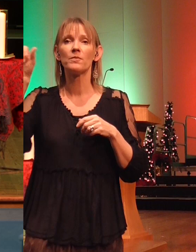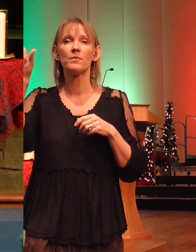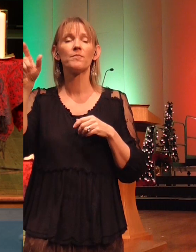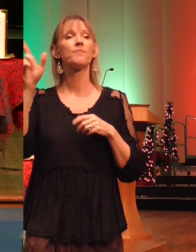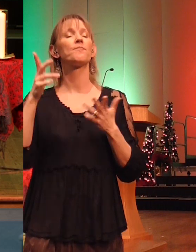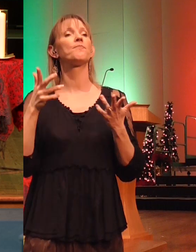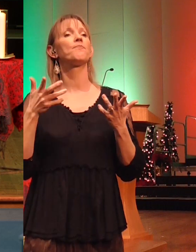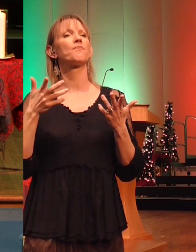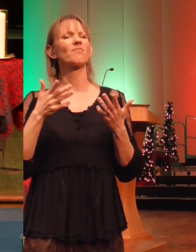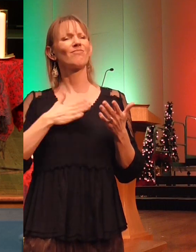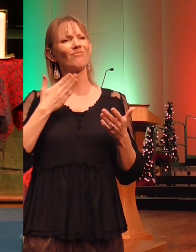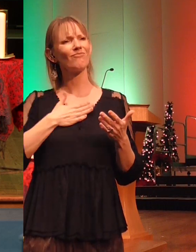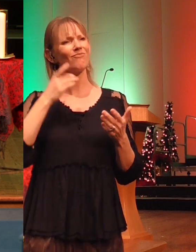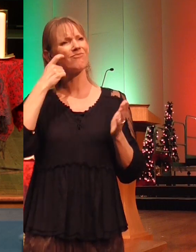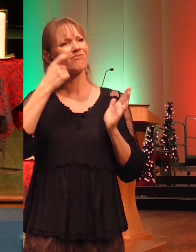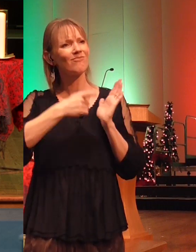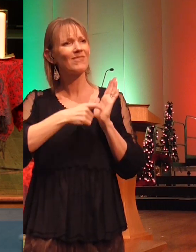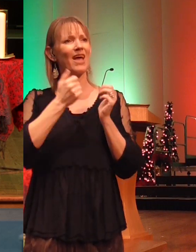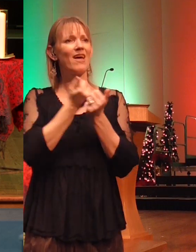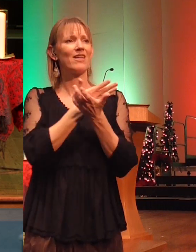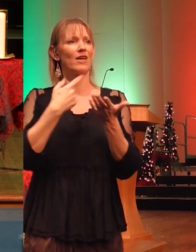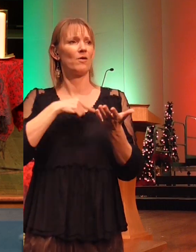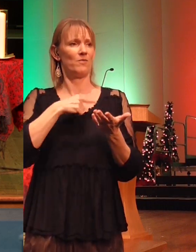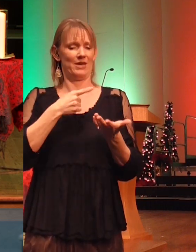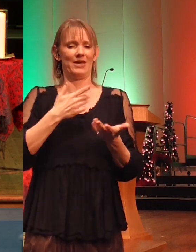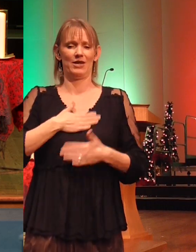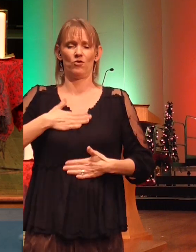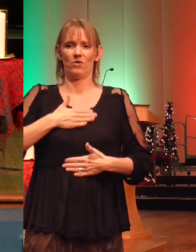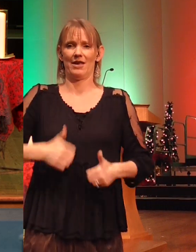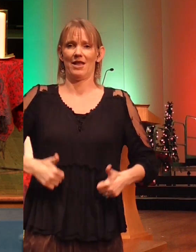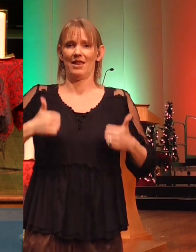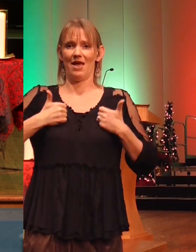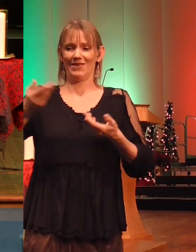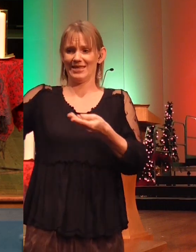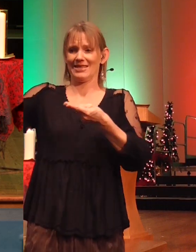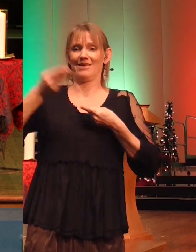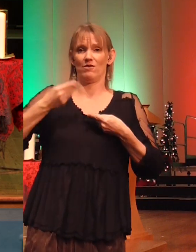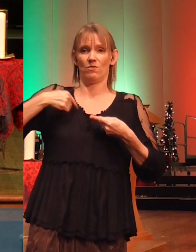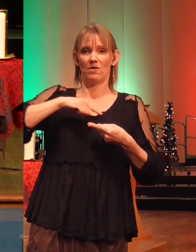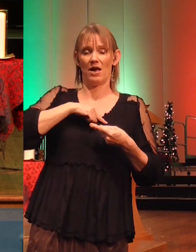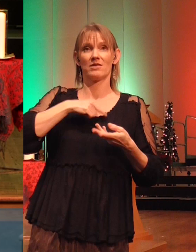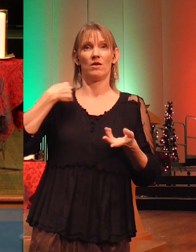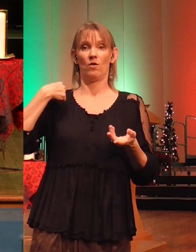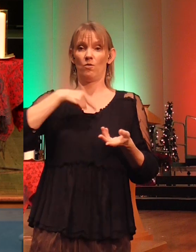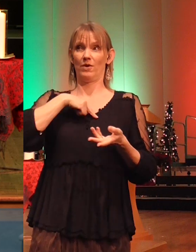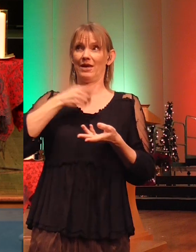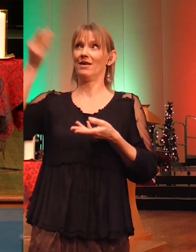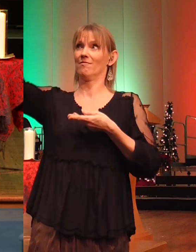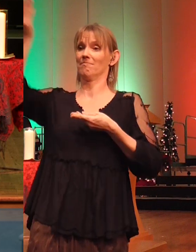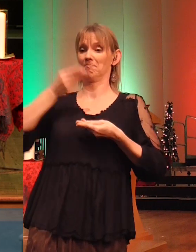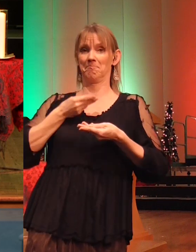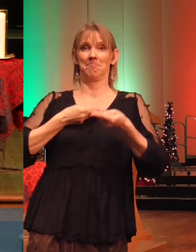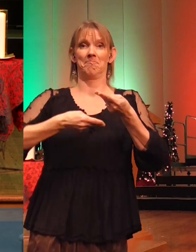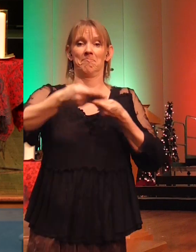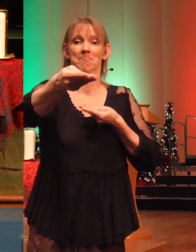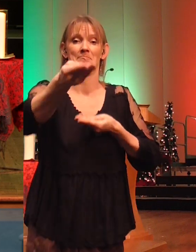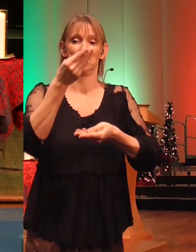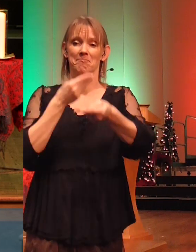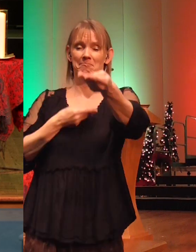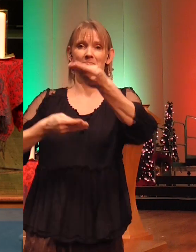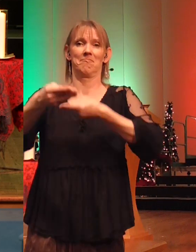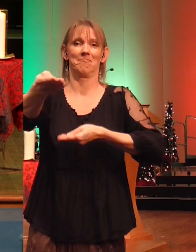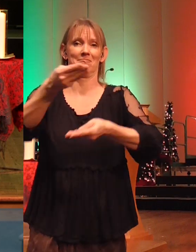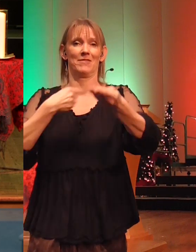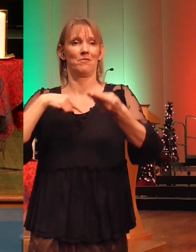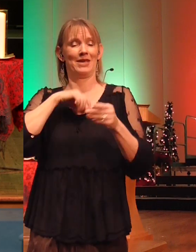is to realize that everything we enjoy in life is given us. And we're stewards of that, and we get to impart of it.